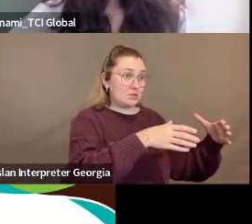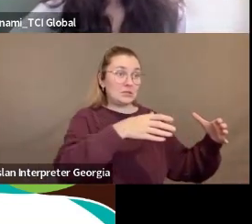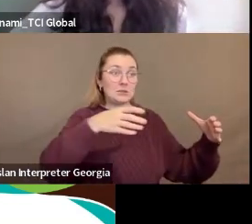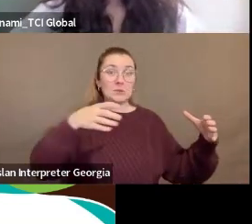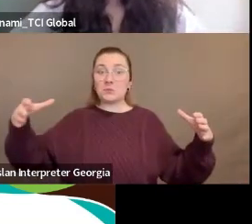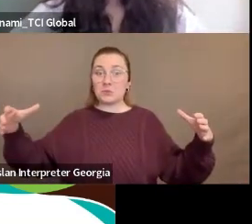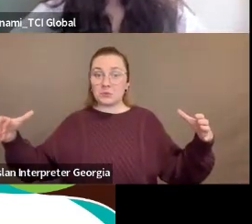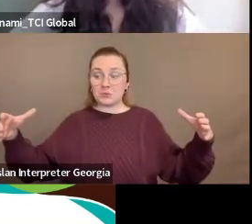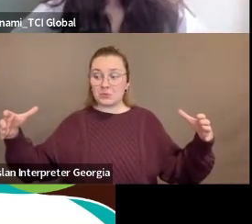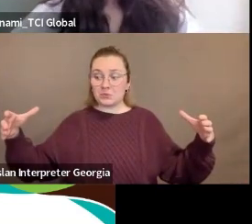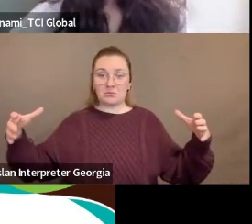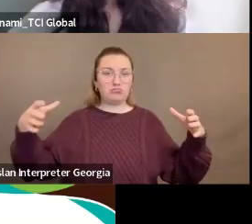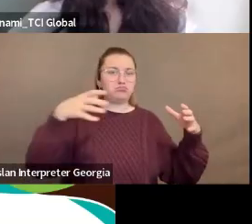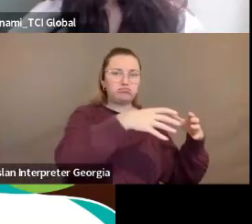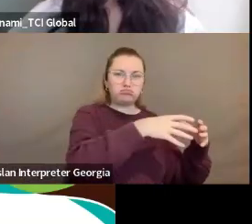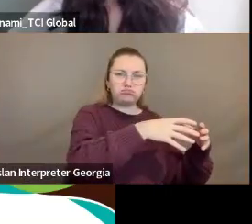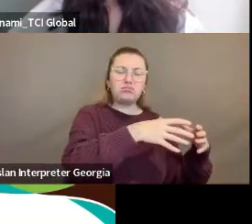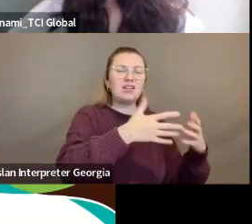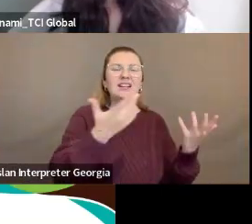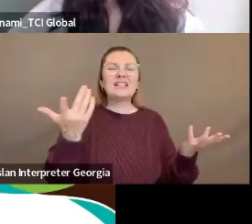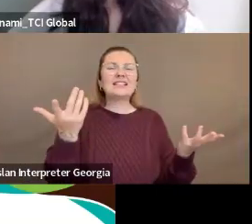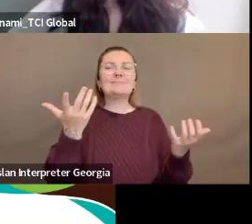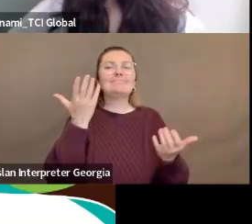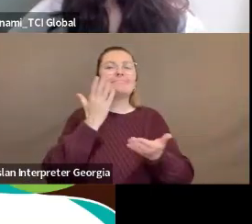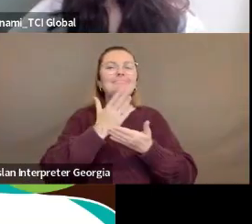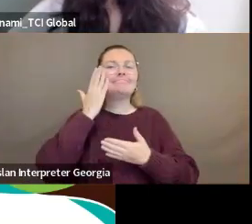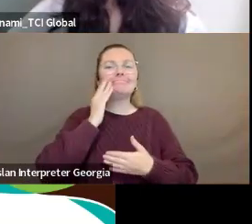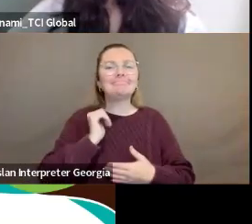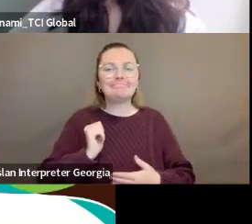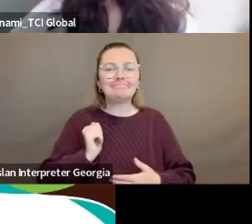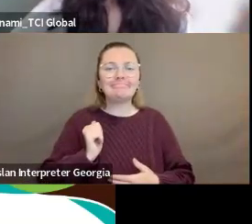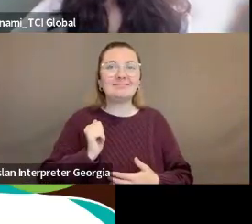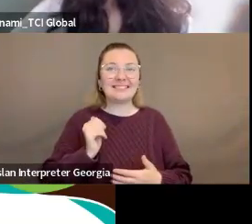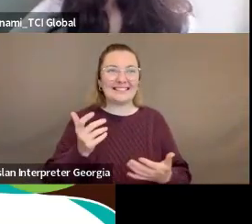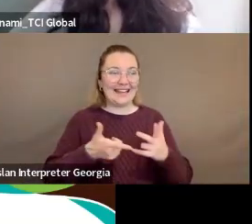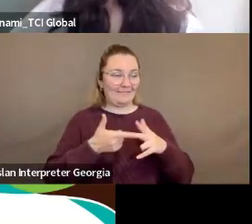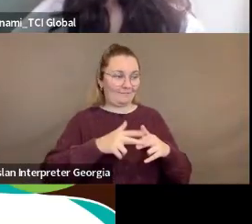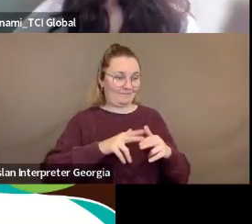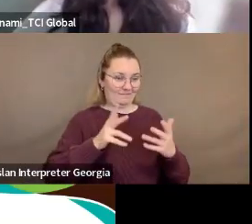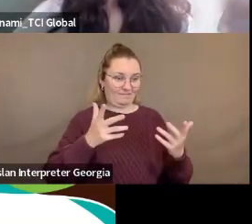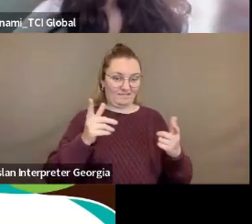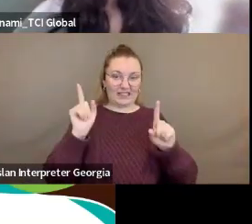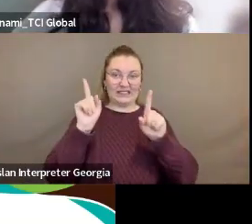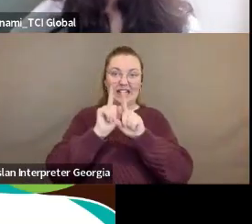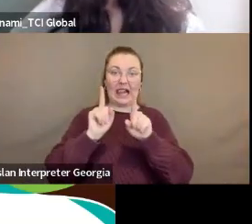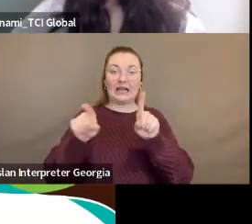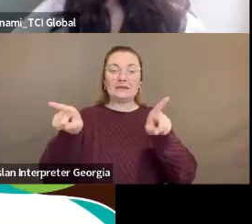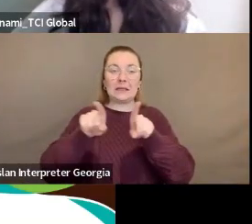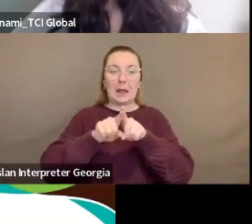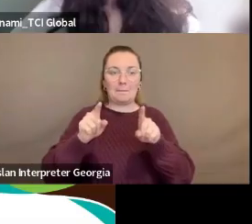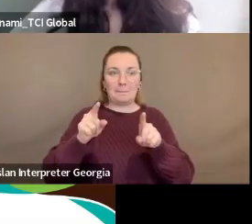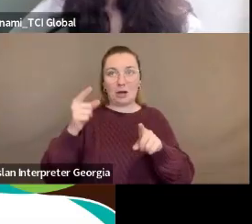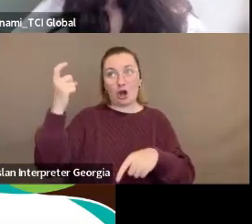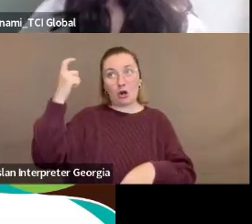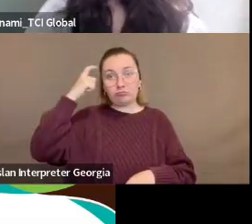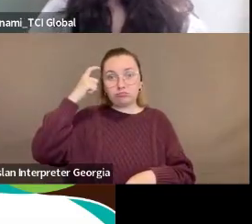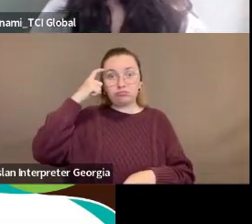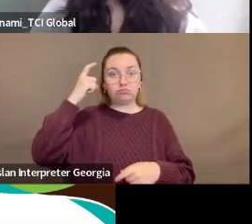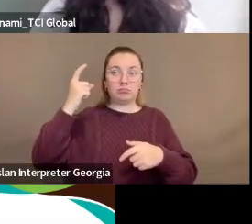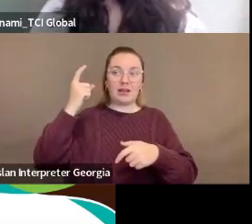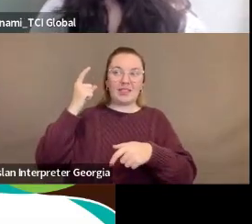settings or into the community or into their families if the institutional logic